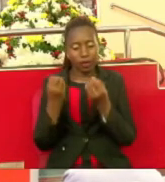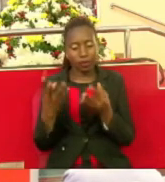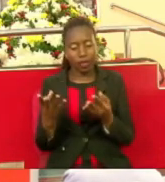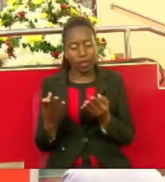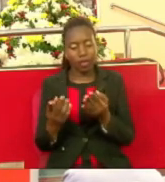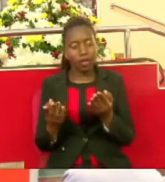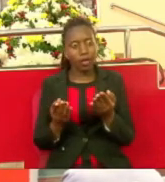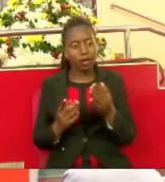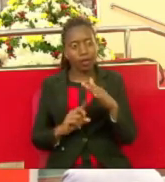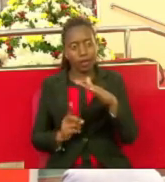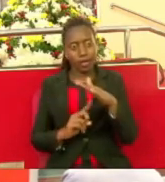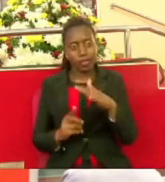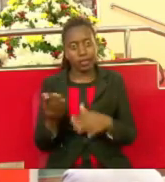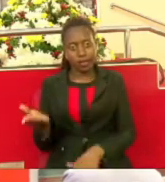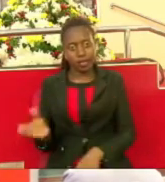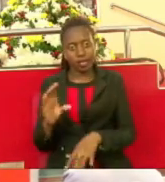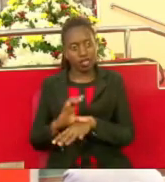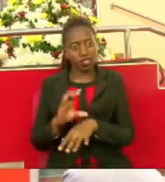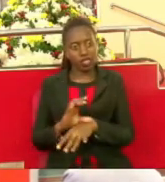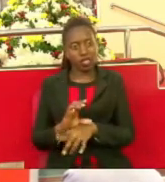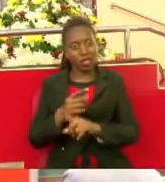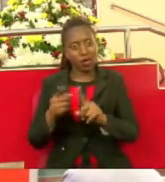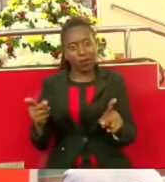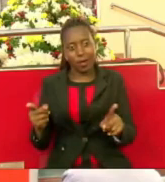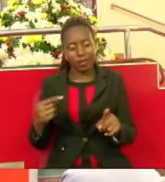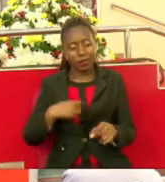But I still know I have a responsibility in that lady.